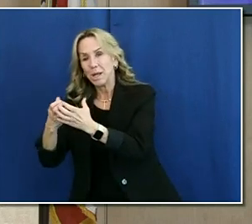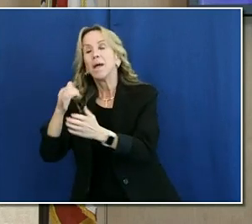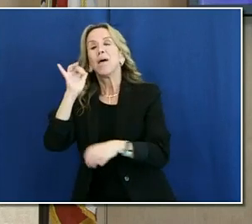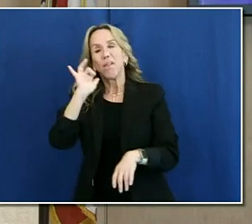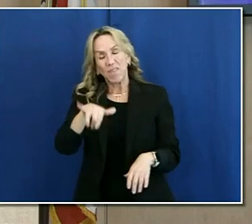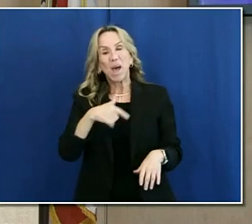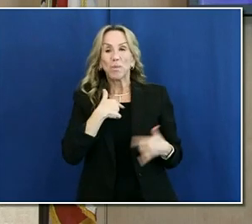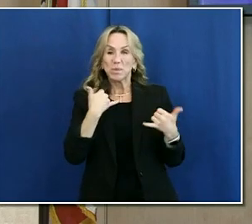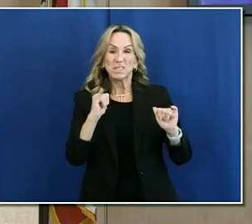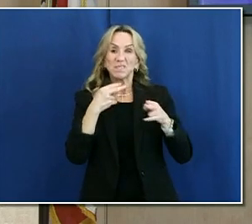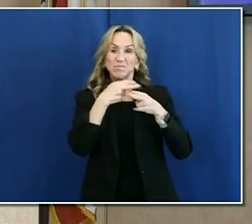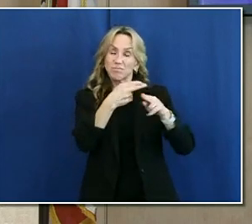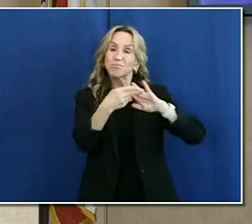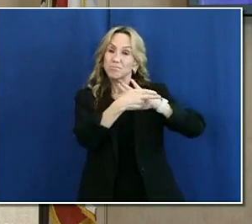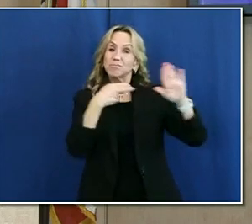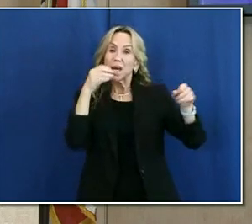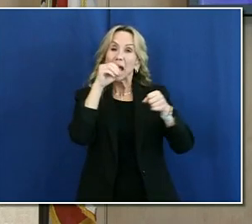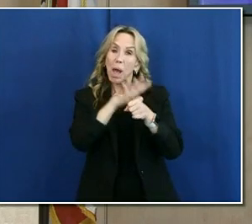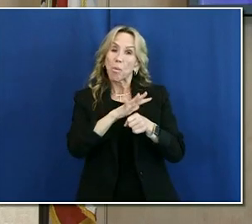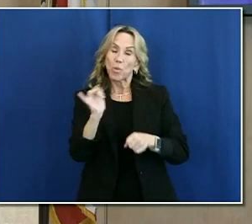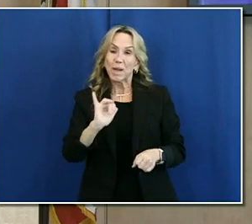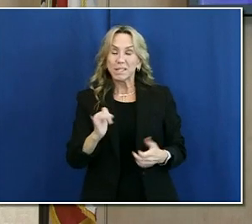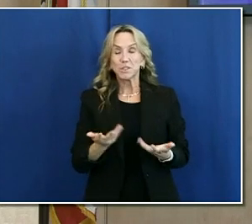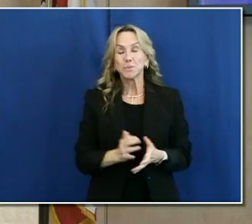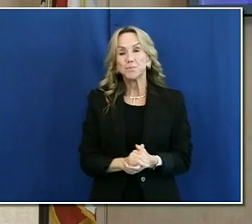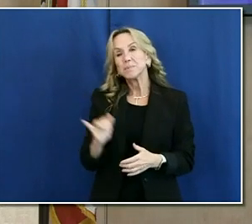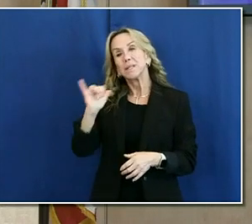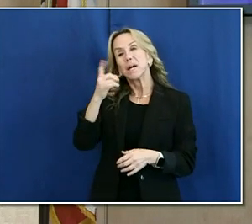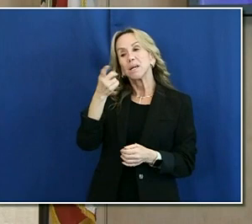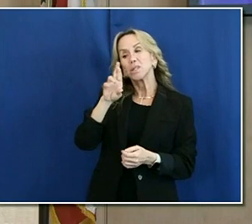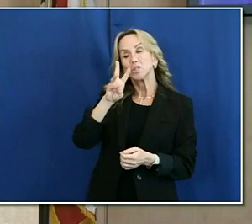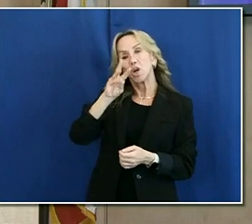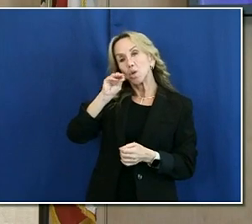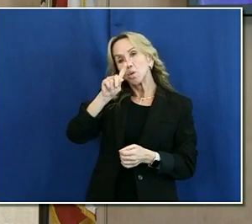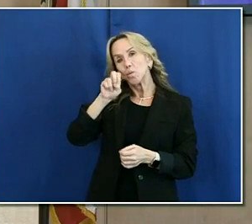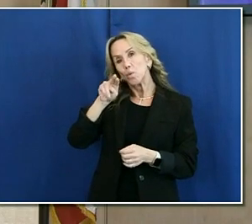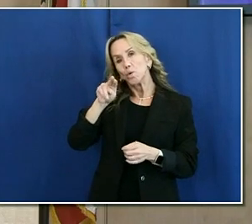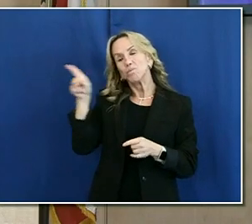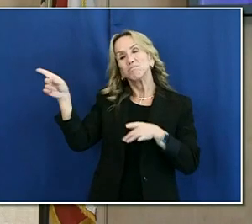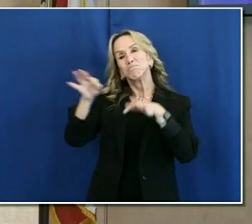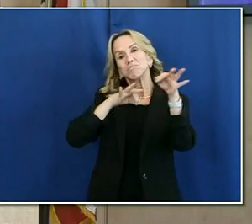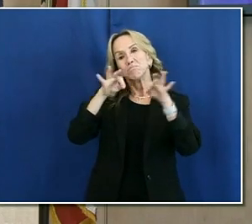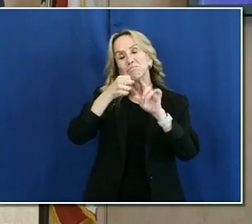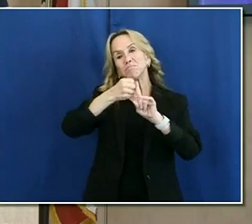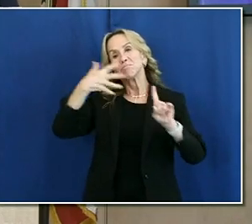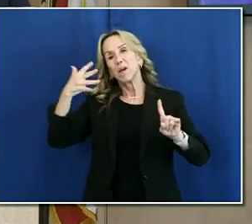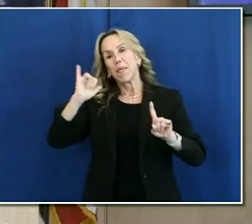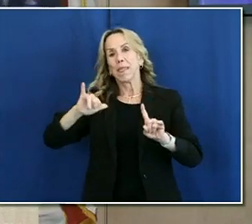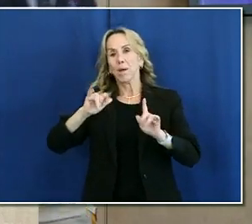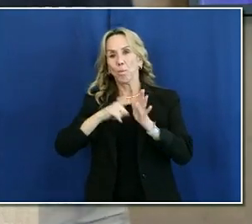that Dr. Wooten categorized today in our current community outbreaks. I hope that answers the question.